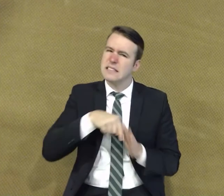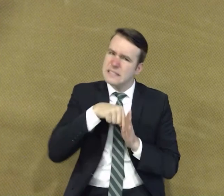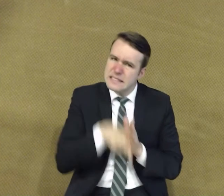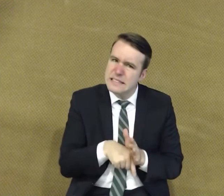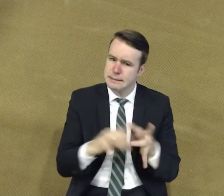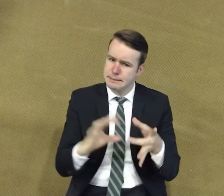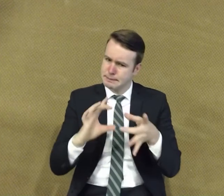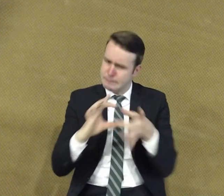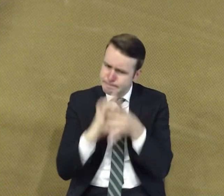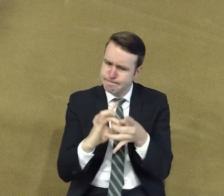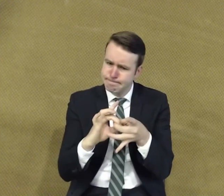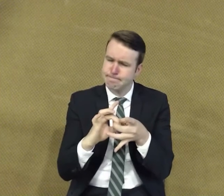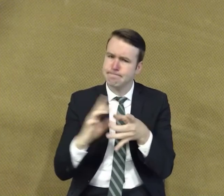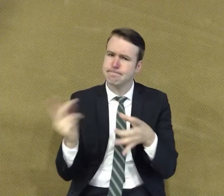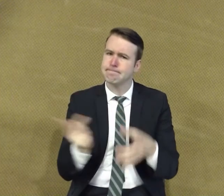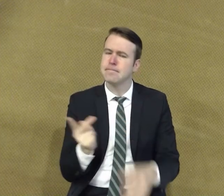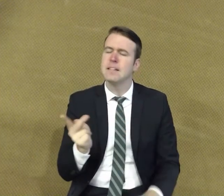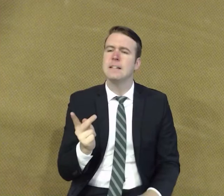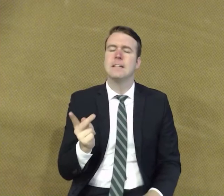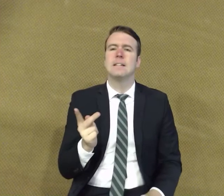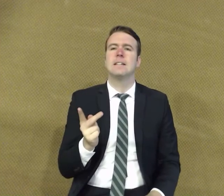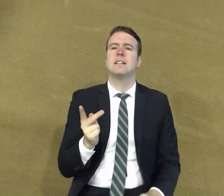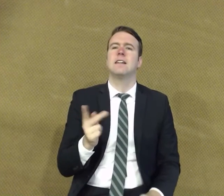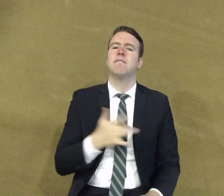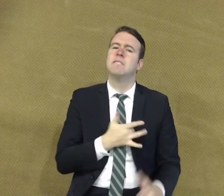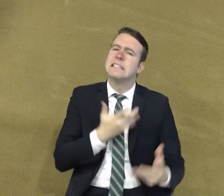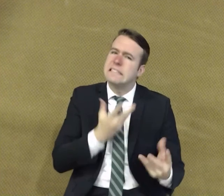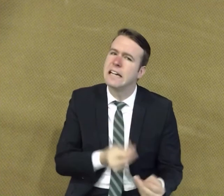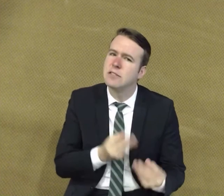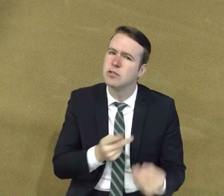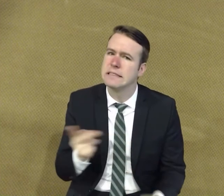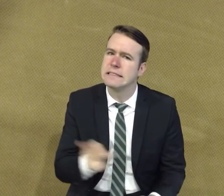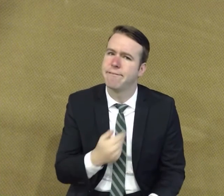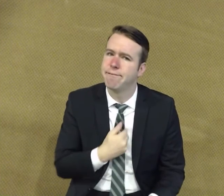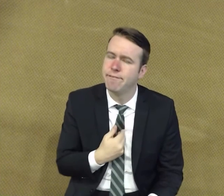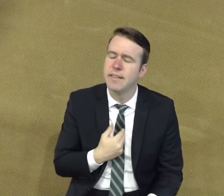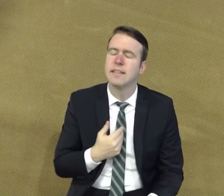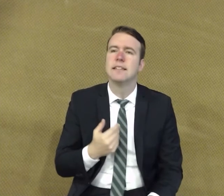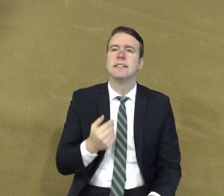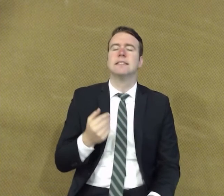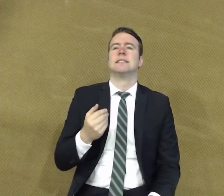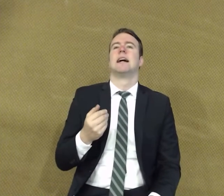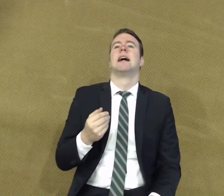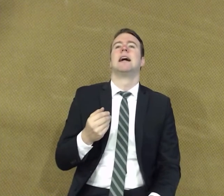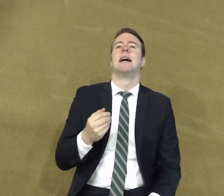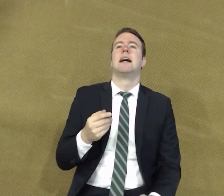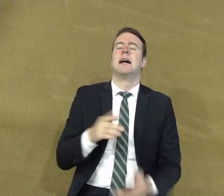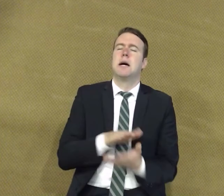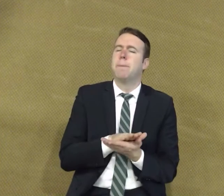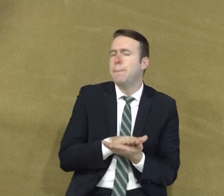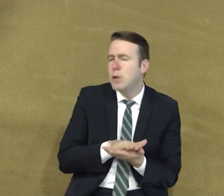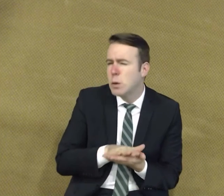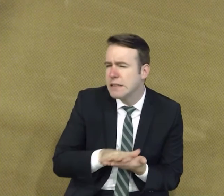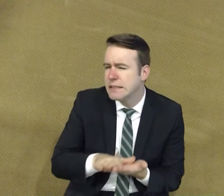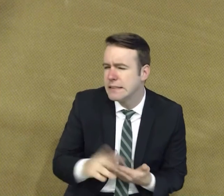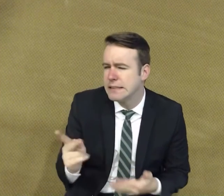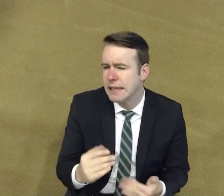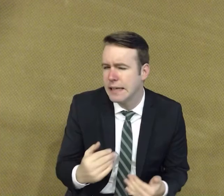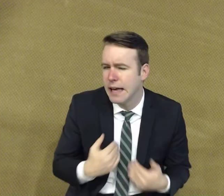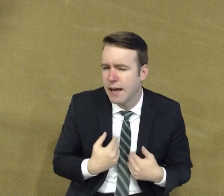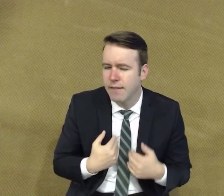intimacy, there is a tenderness, there is a purity that